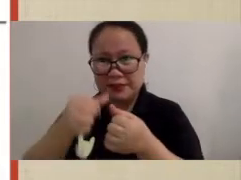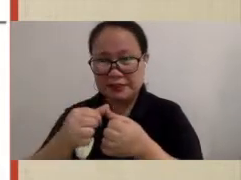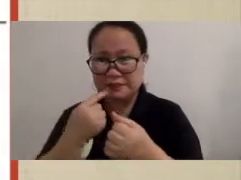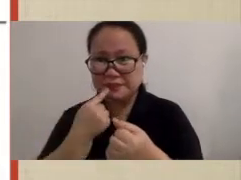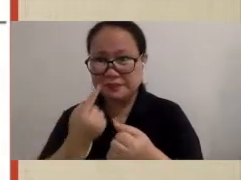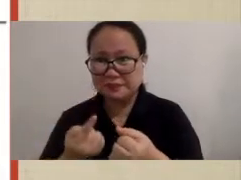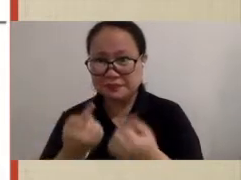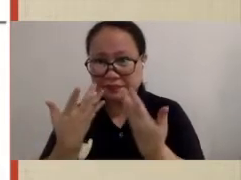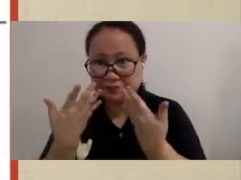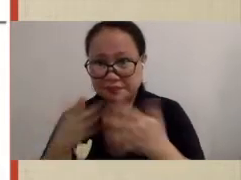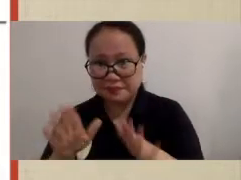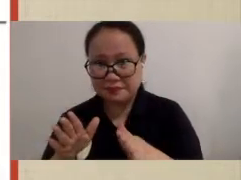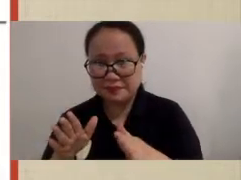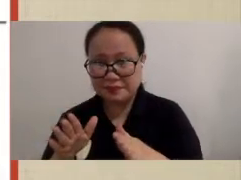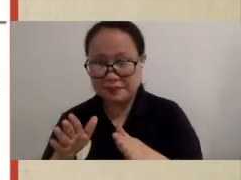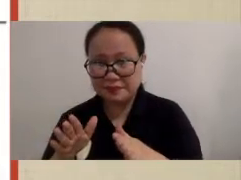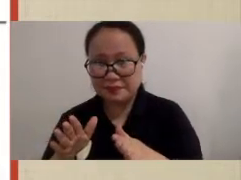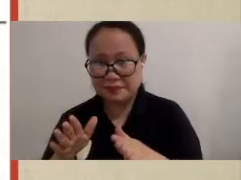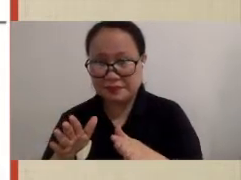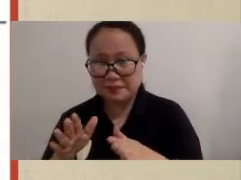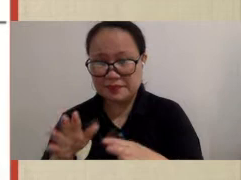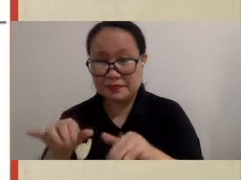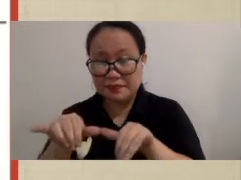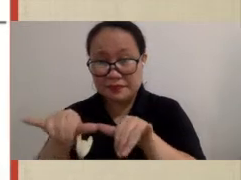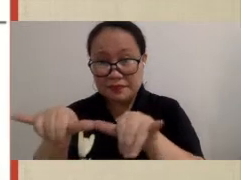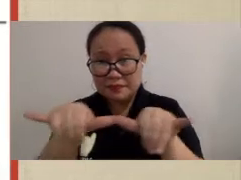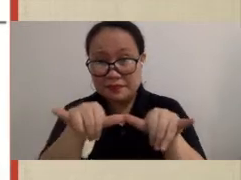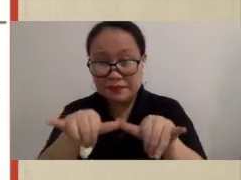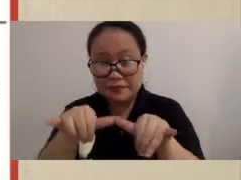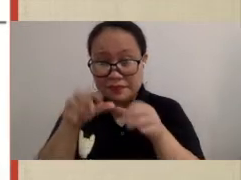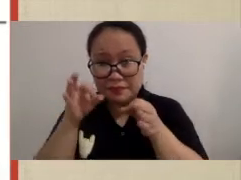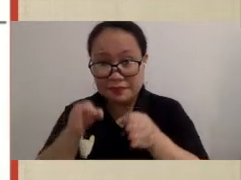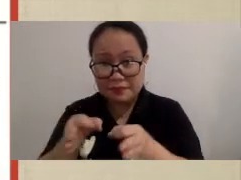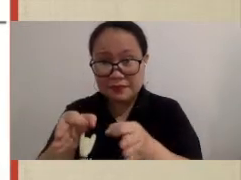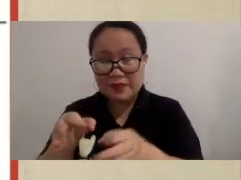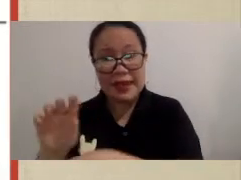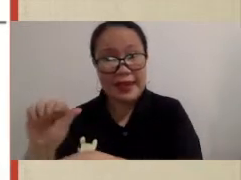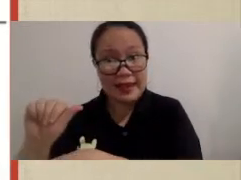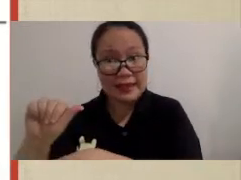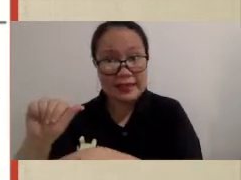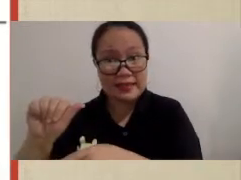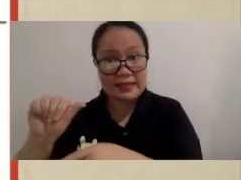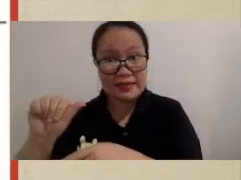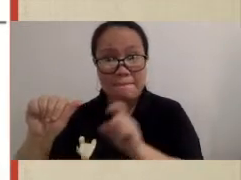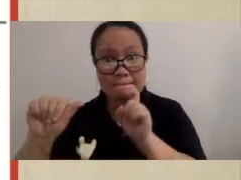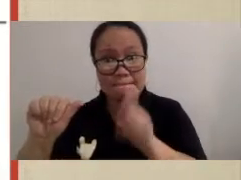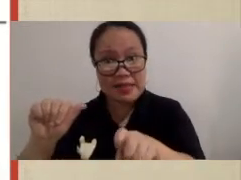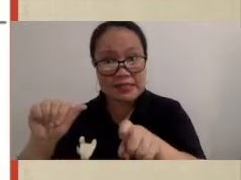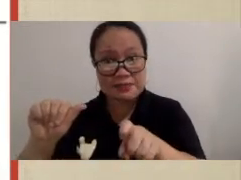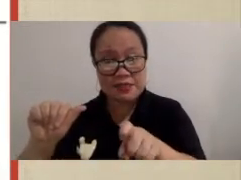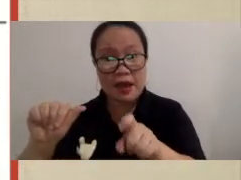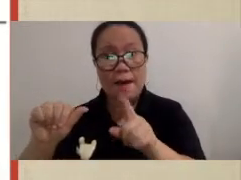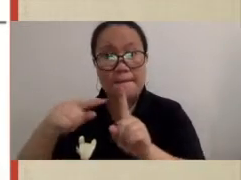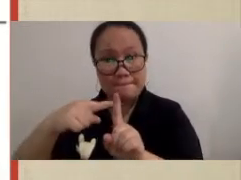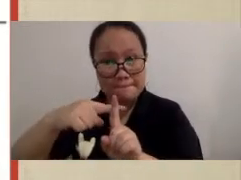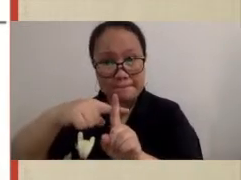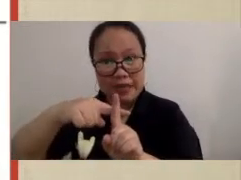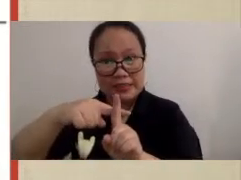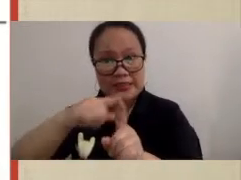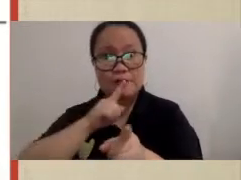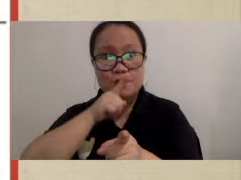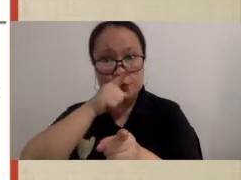Now, remember, kagaya ng sinabi ko kanina, na ang standard form, your a should be